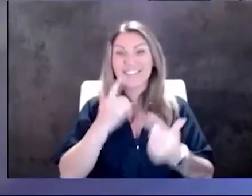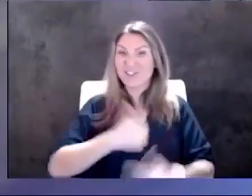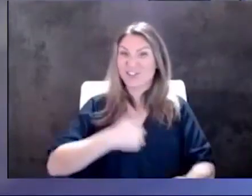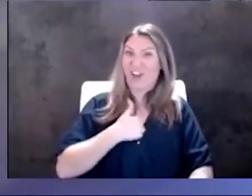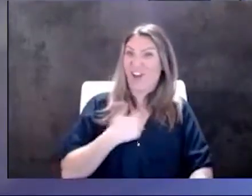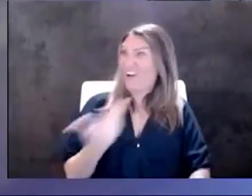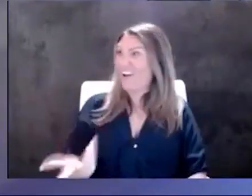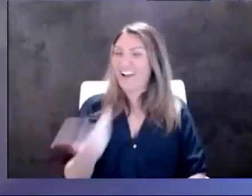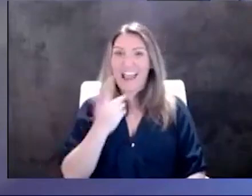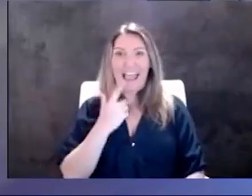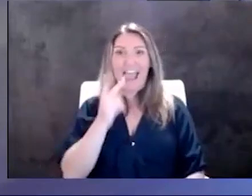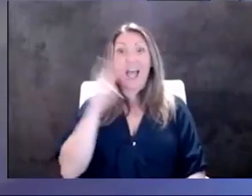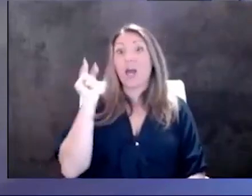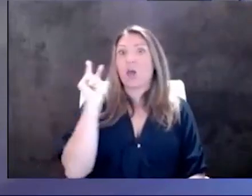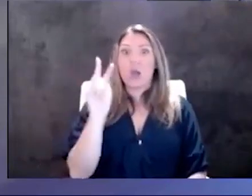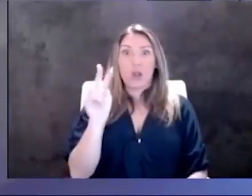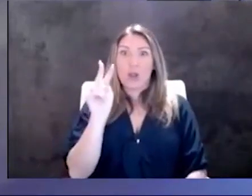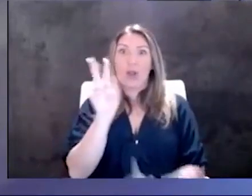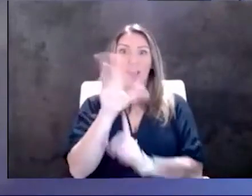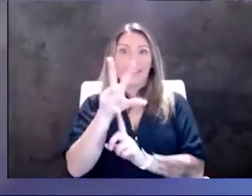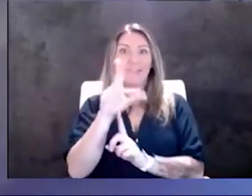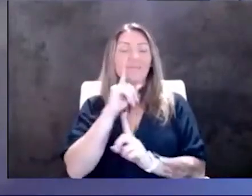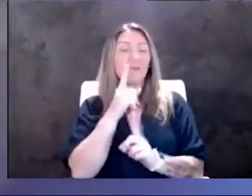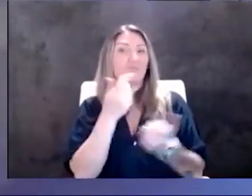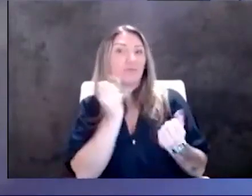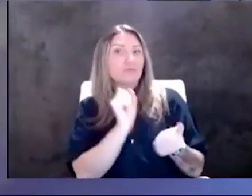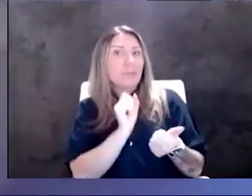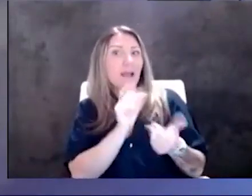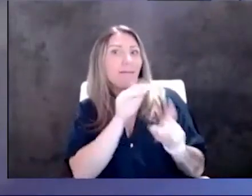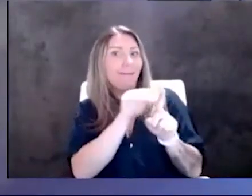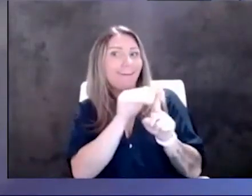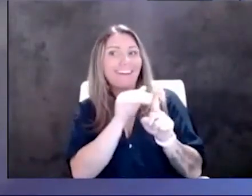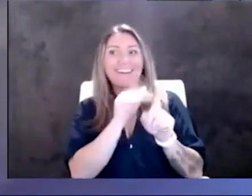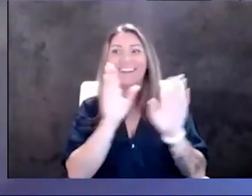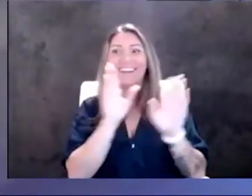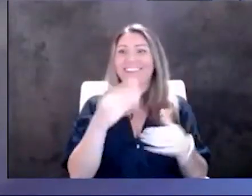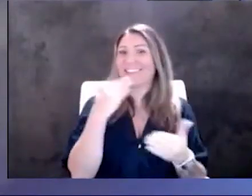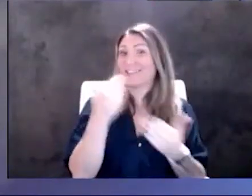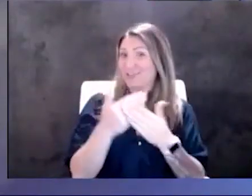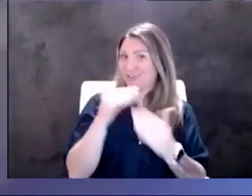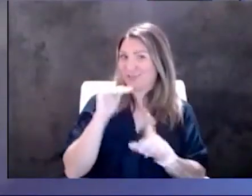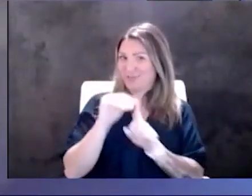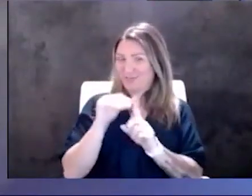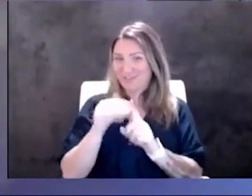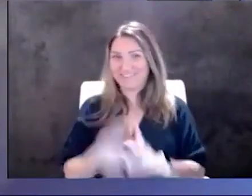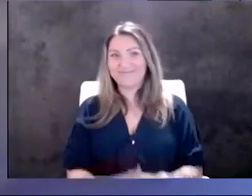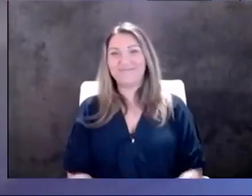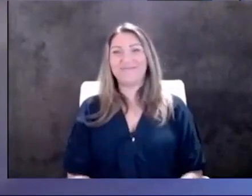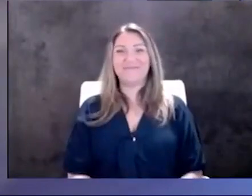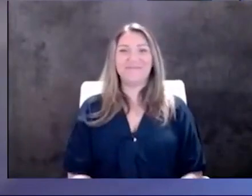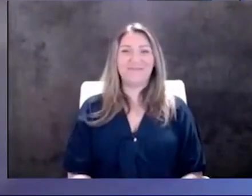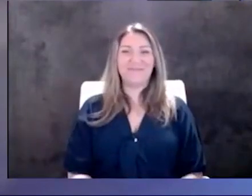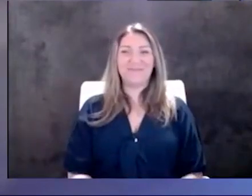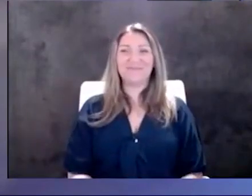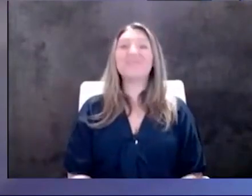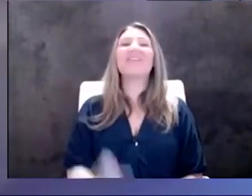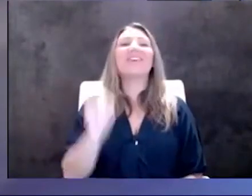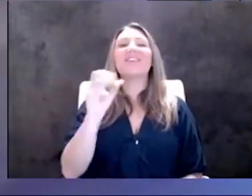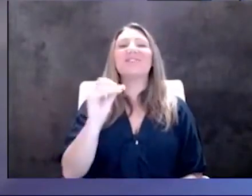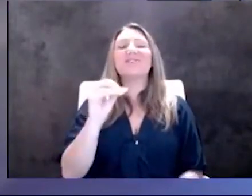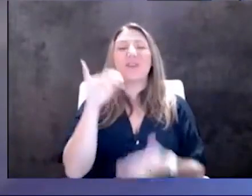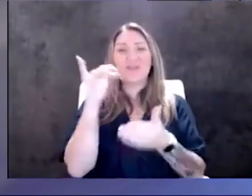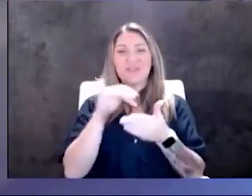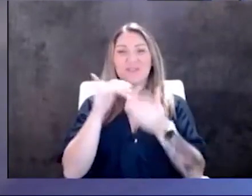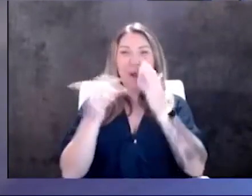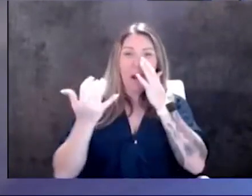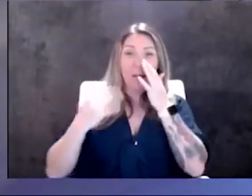at the camera. Really I was trying to make are. sure Dr. Sayed did that. Okay. No, that was a good reminder. Yep, okay. there you go. So, so this trial obviously benefited him. I want to talk a little